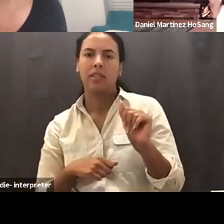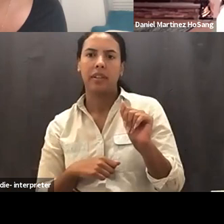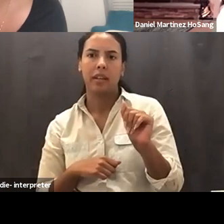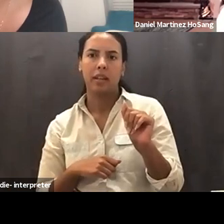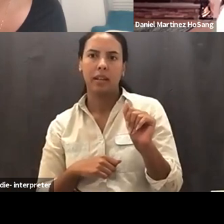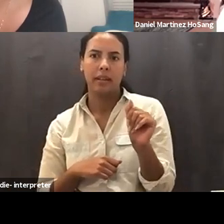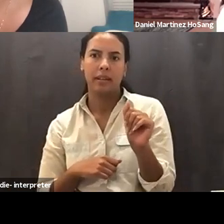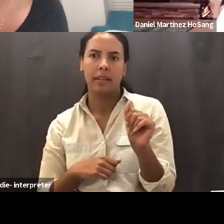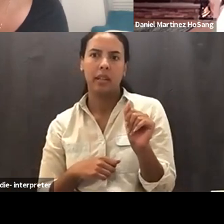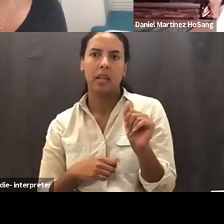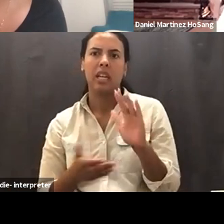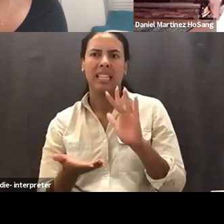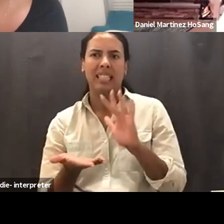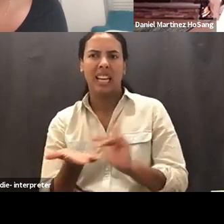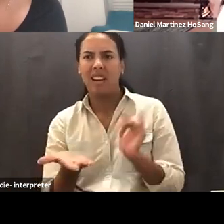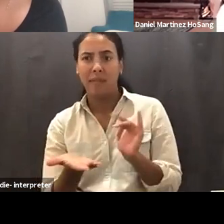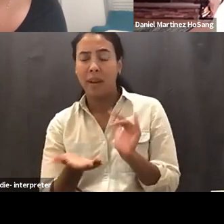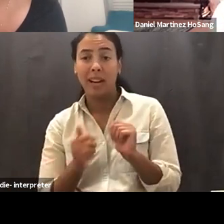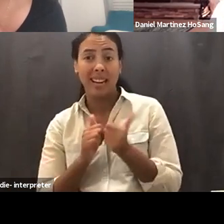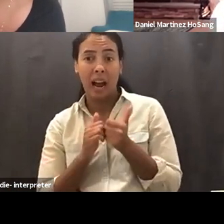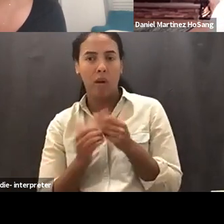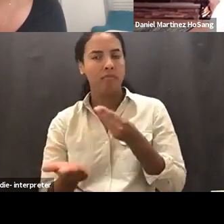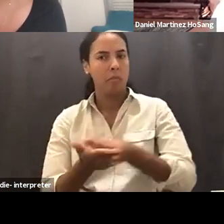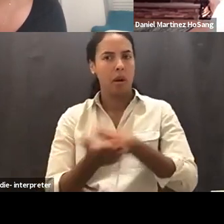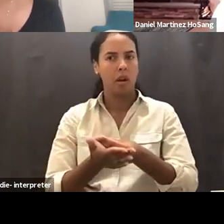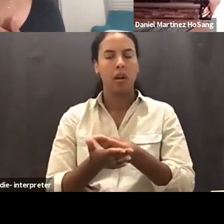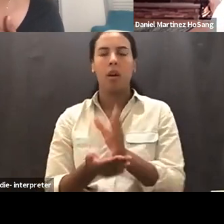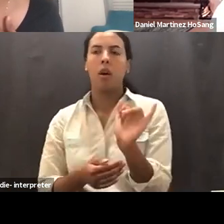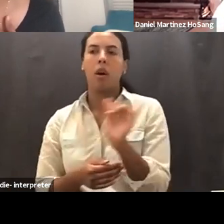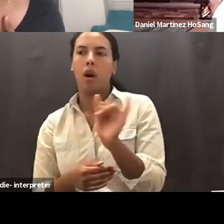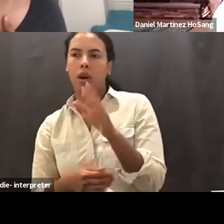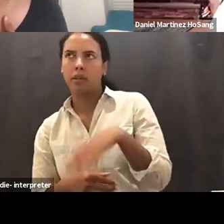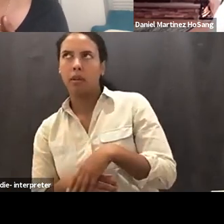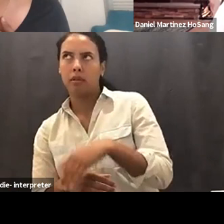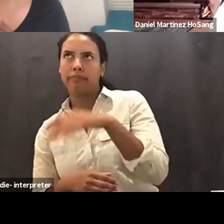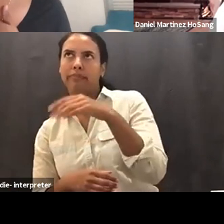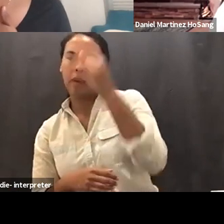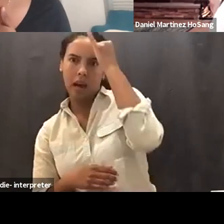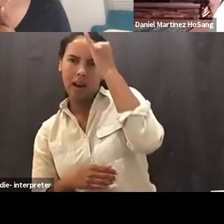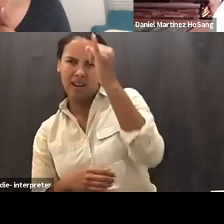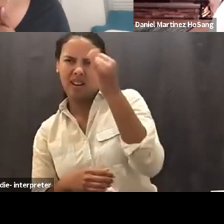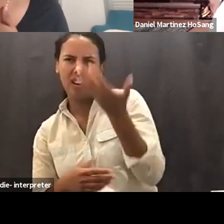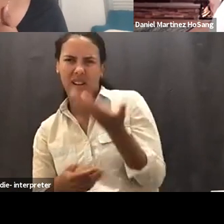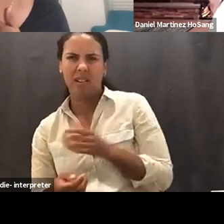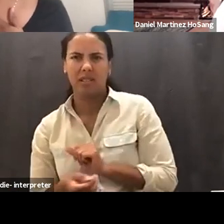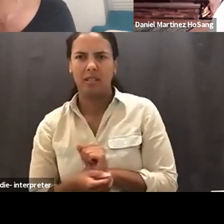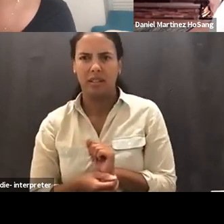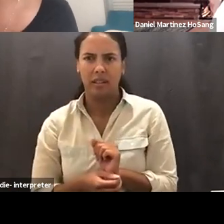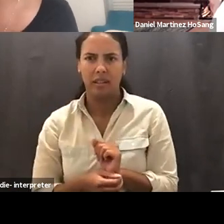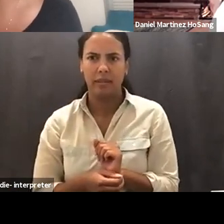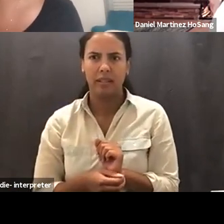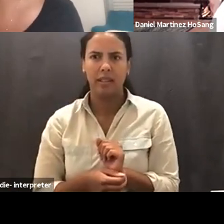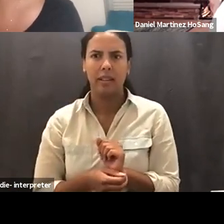for monetary support, but also for ideological support. And I've been thinking a lot about Professor Wong's point about how like we tend